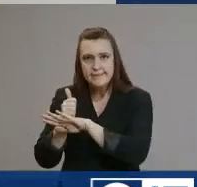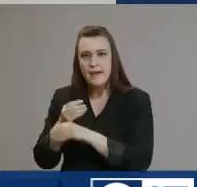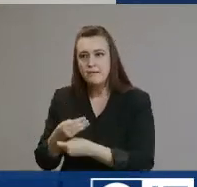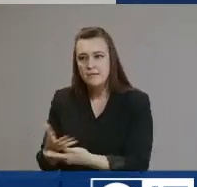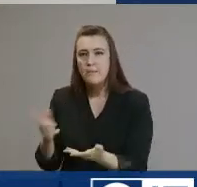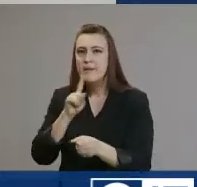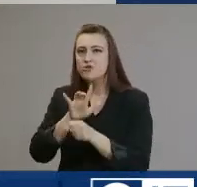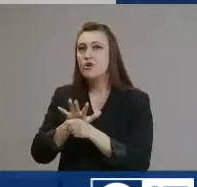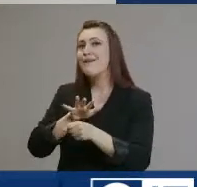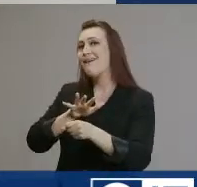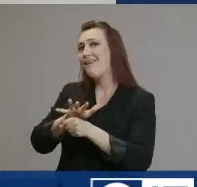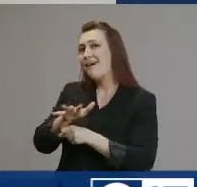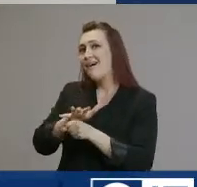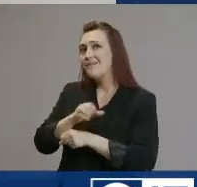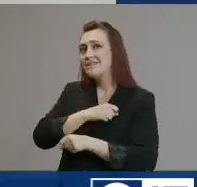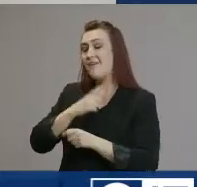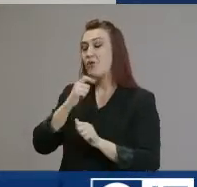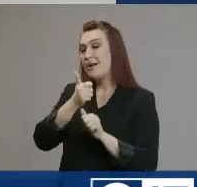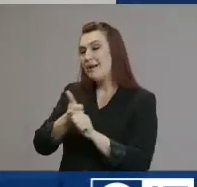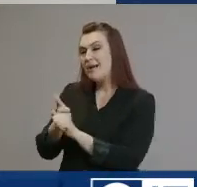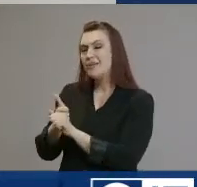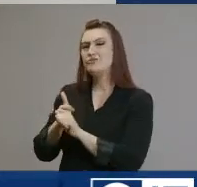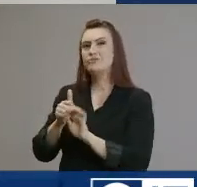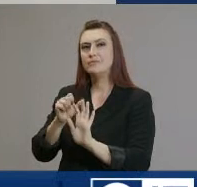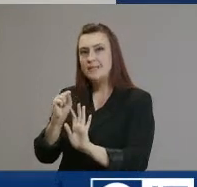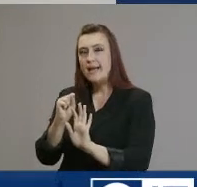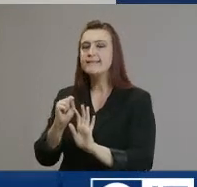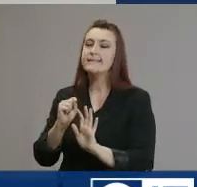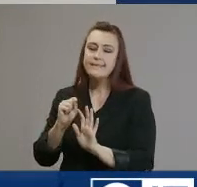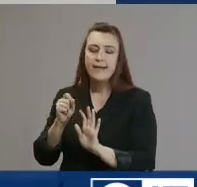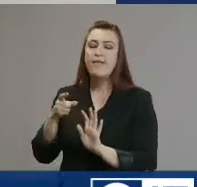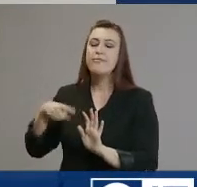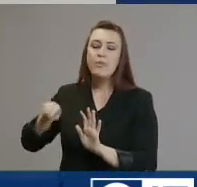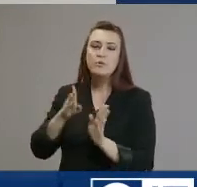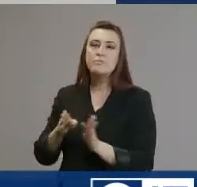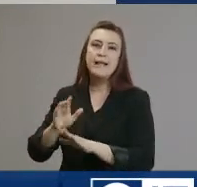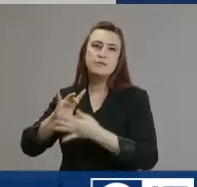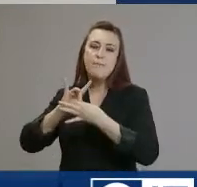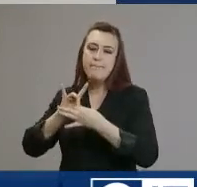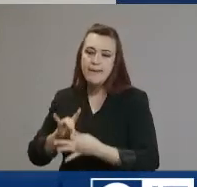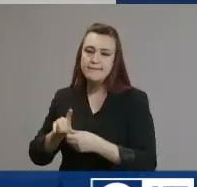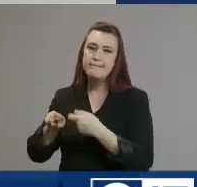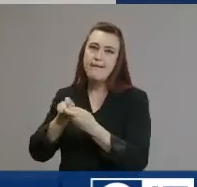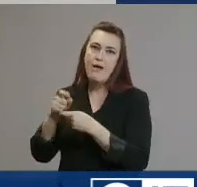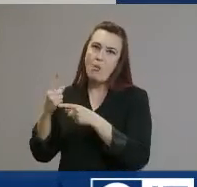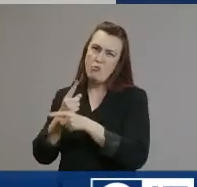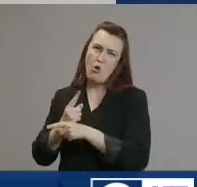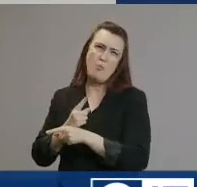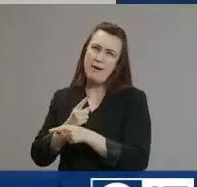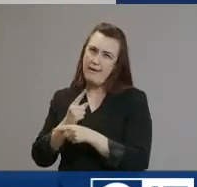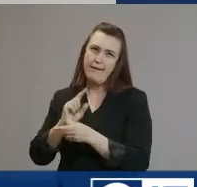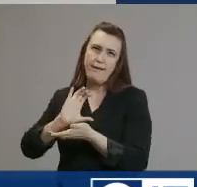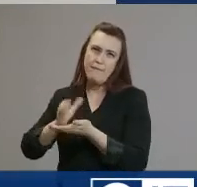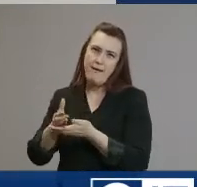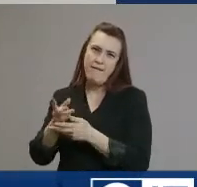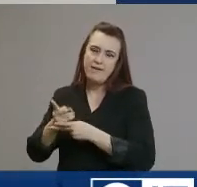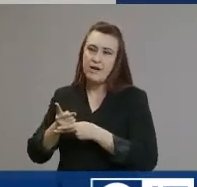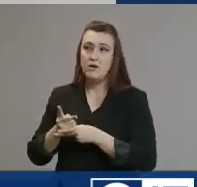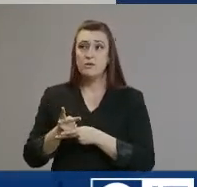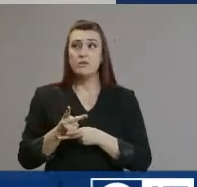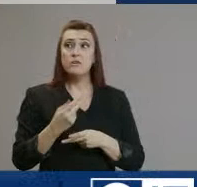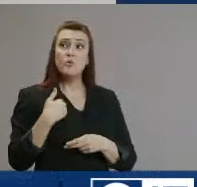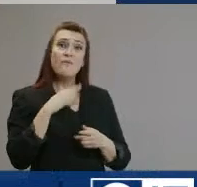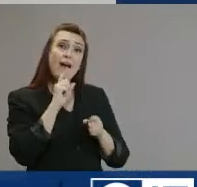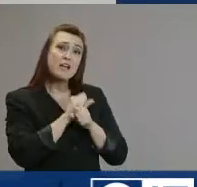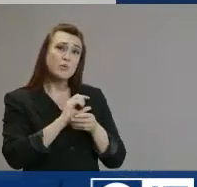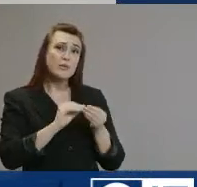are at the appropriate level of care, receiving that level of care at that time. Do you have numbers to provide us about doctors and nurses to assure the public that there are